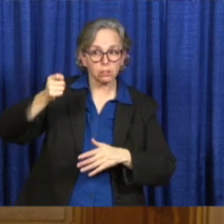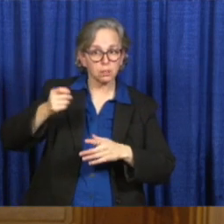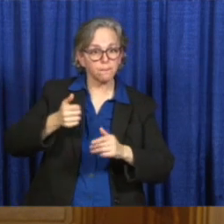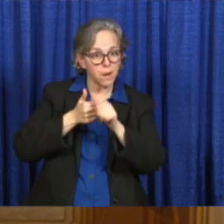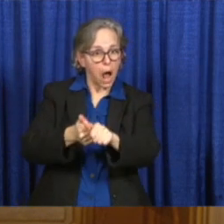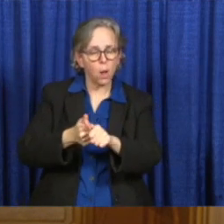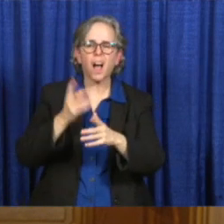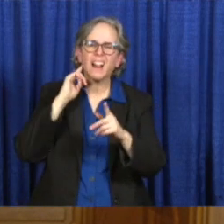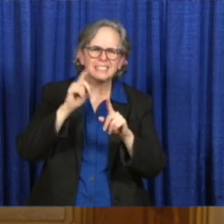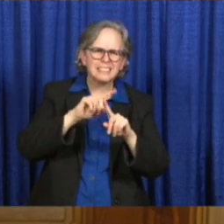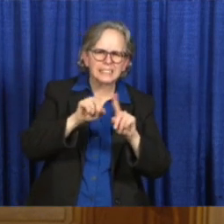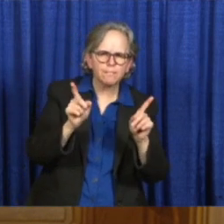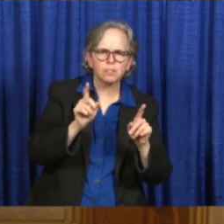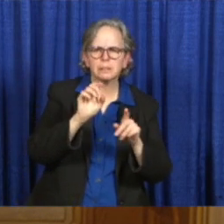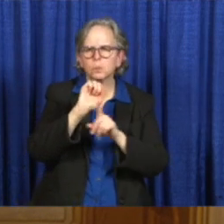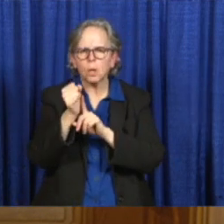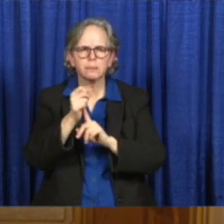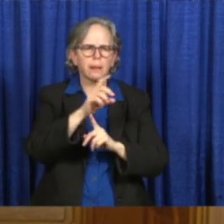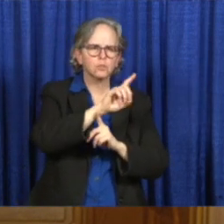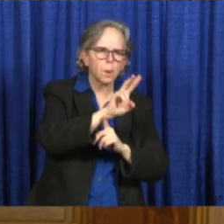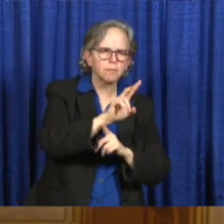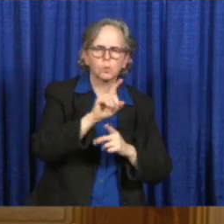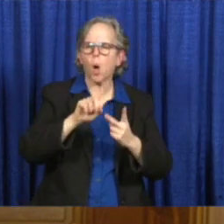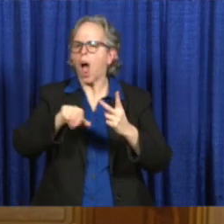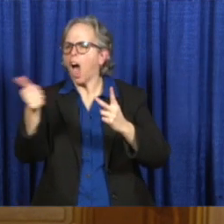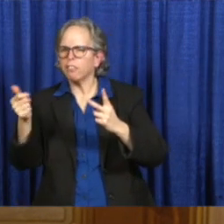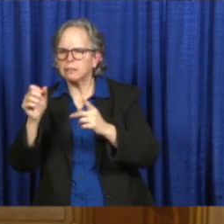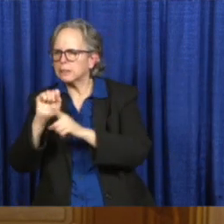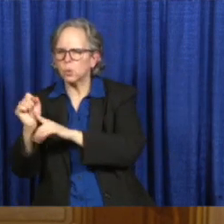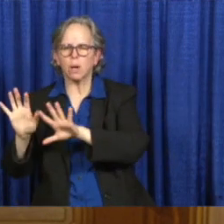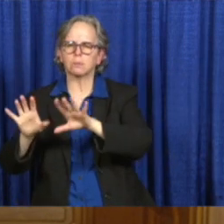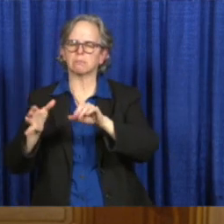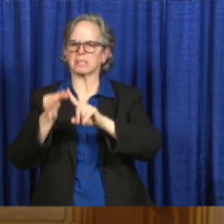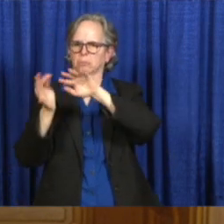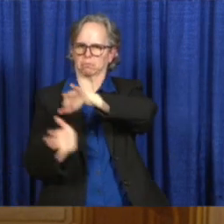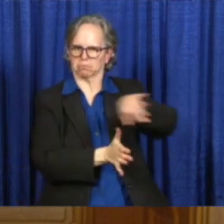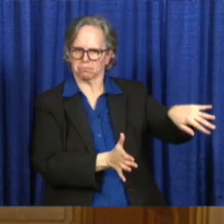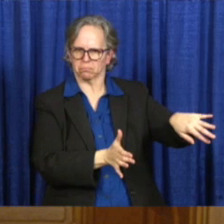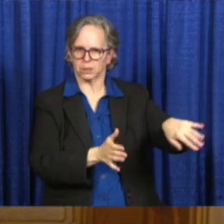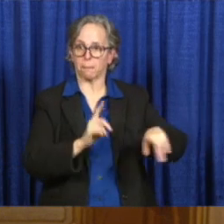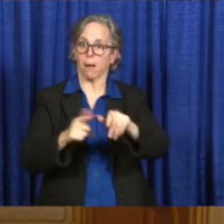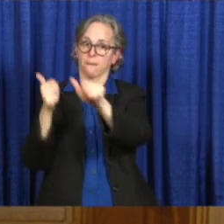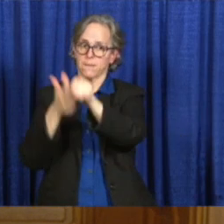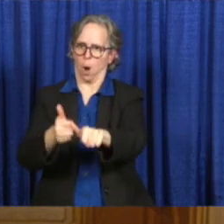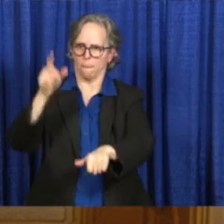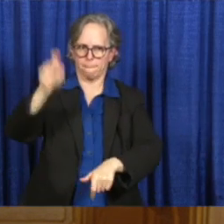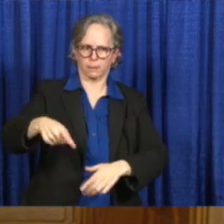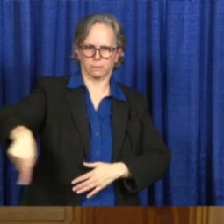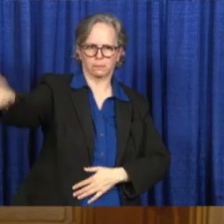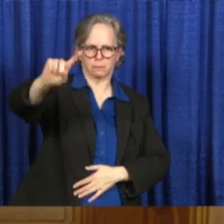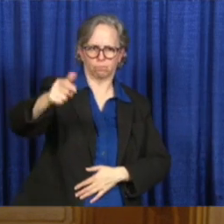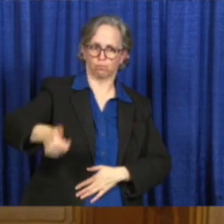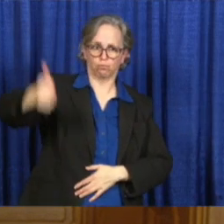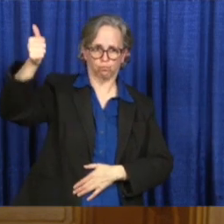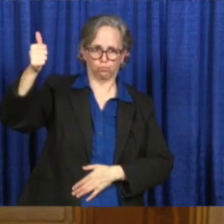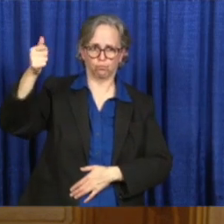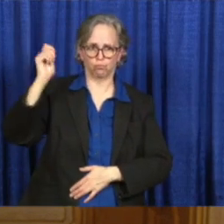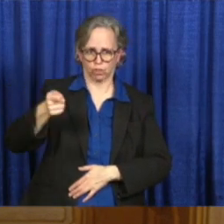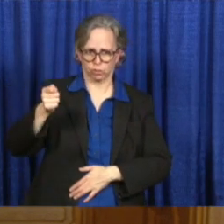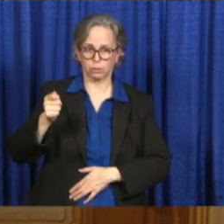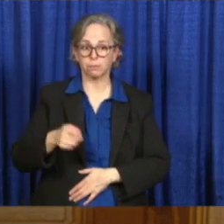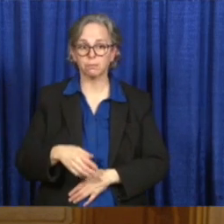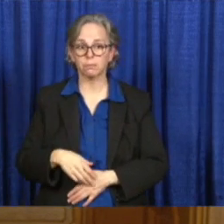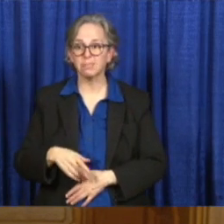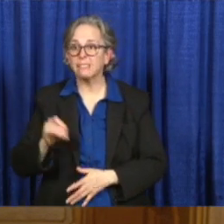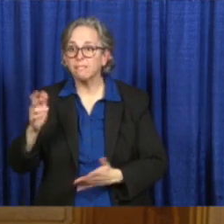Or something else. But I would expect throughout the state, you're going to see those, even when those evictions are actually brought. I think in